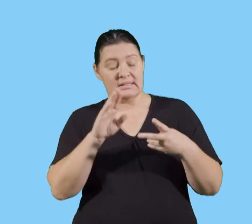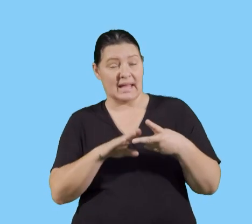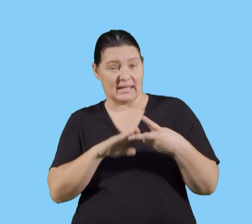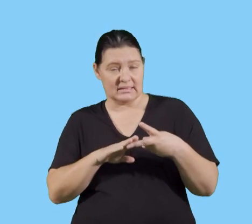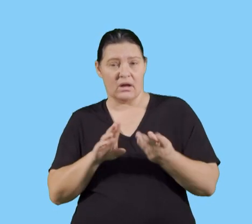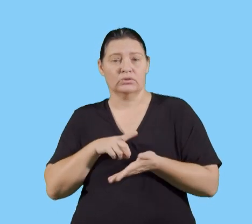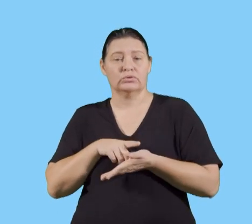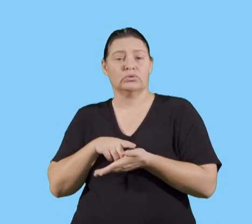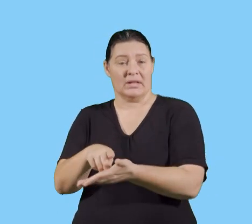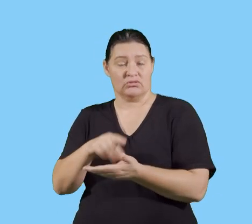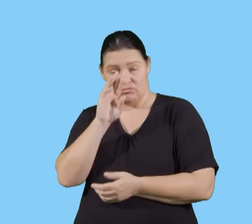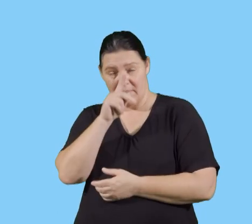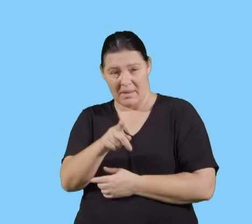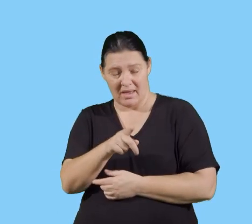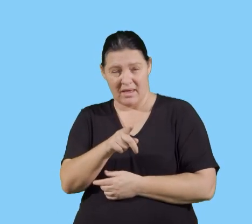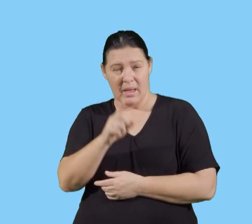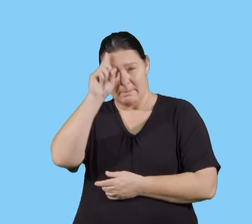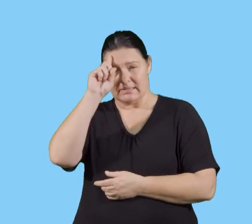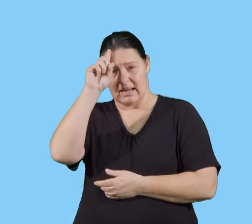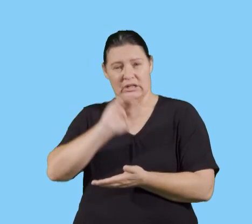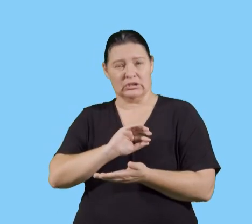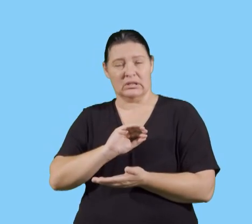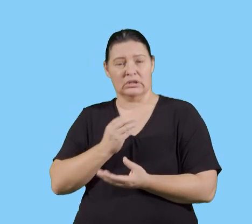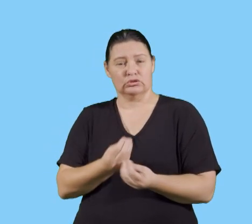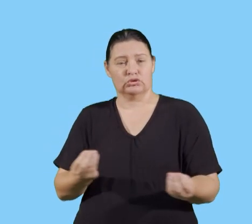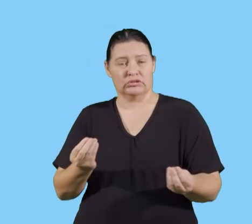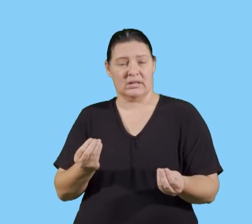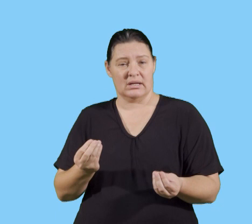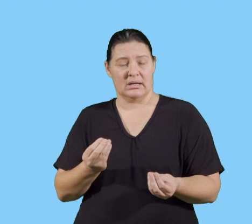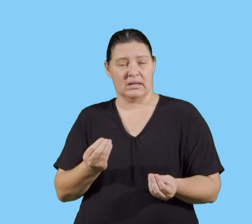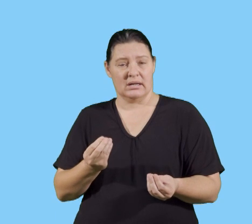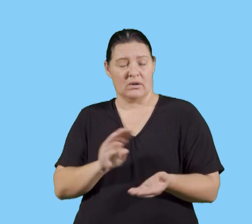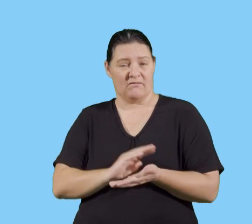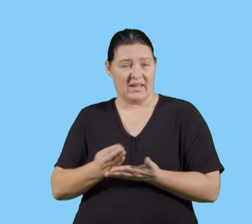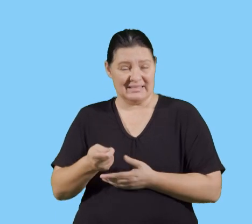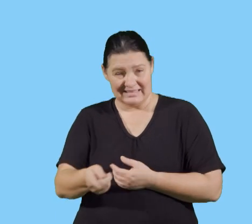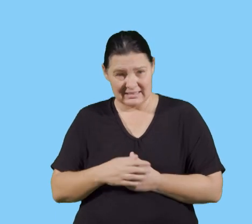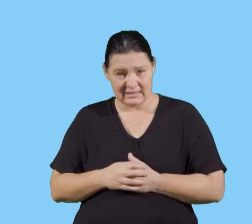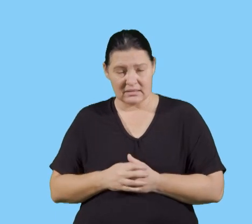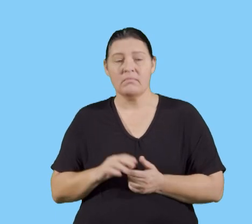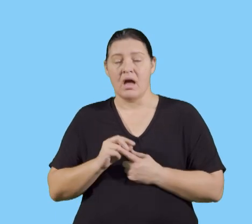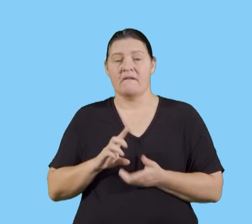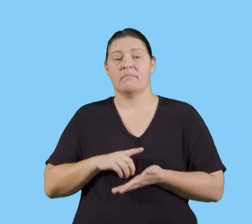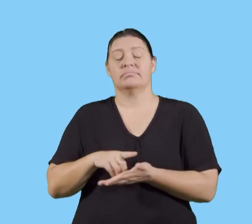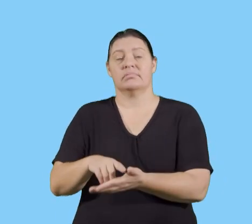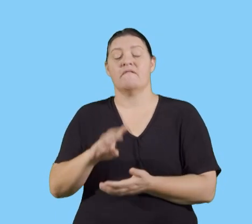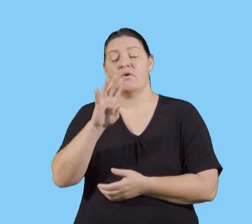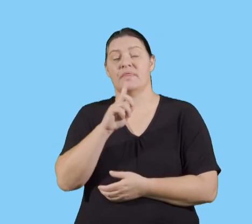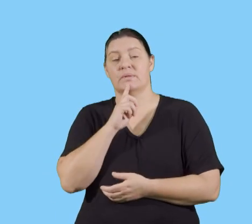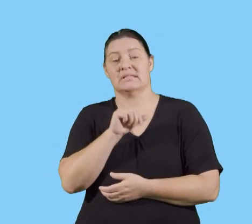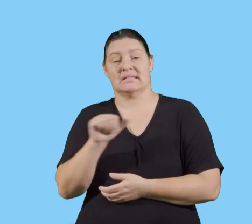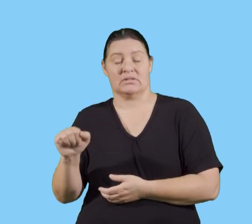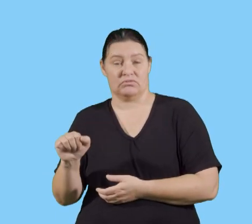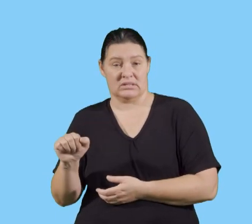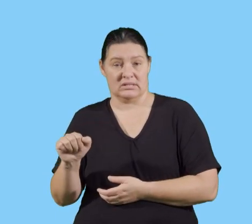to donations. Remember the Mandela Children's Welfare. We donated goods of